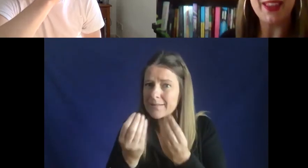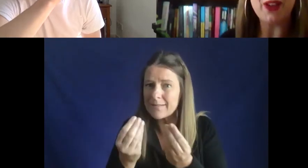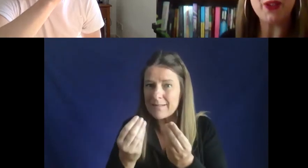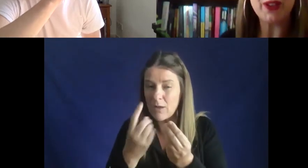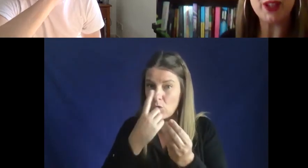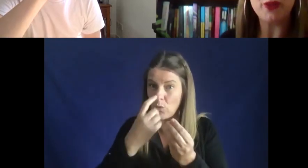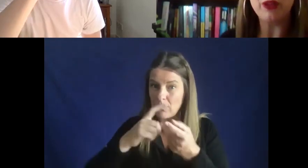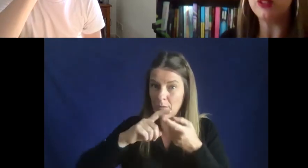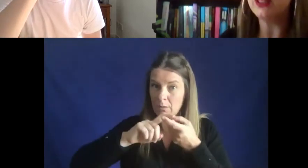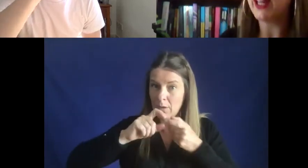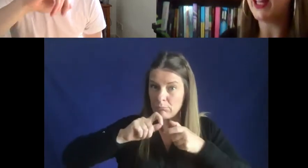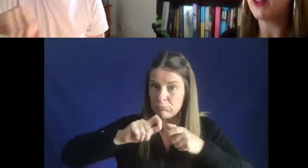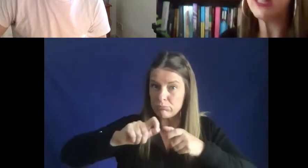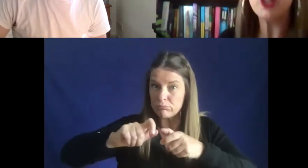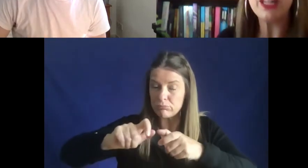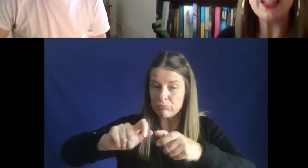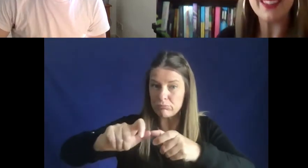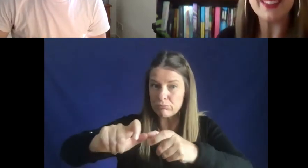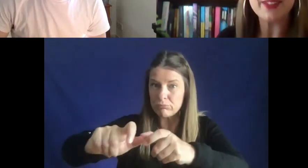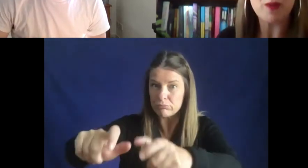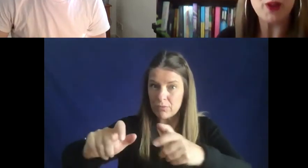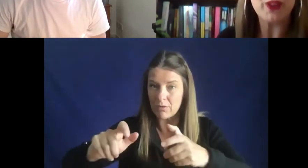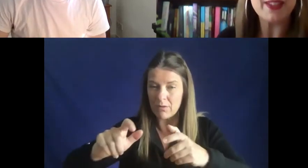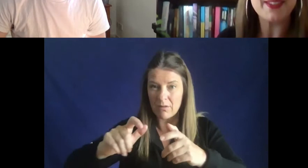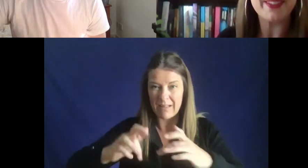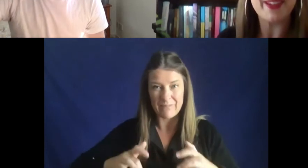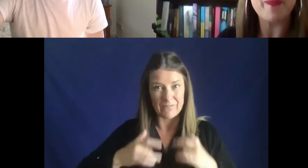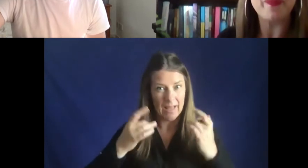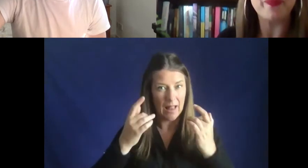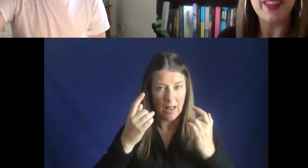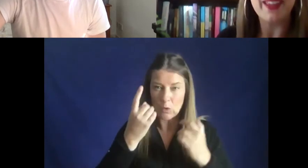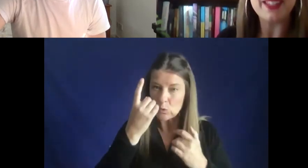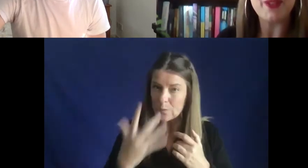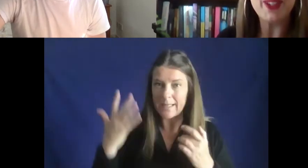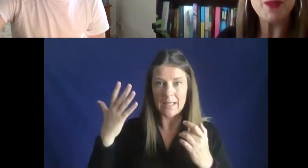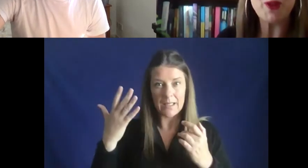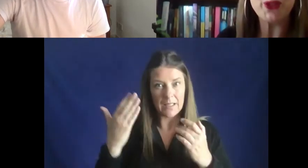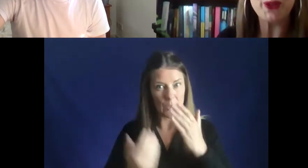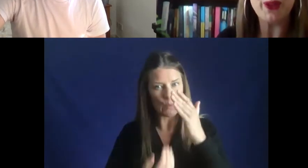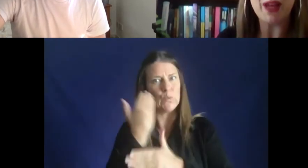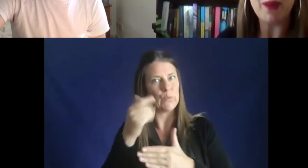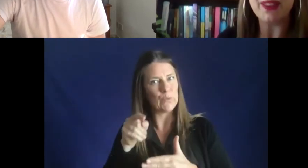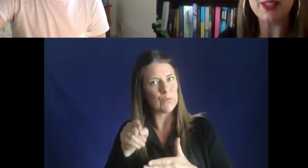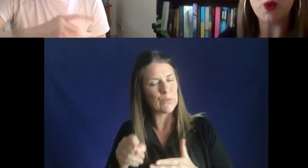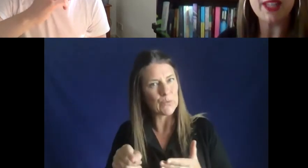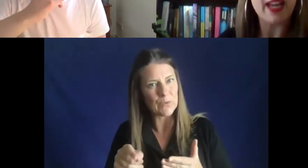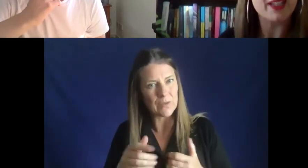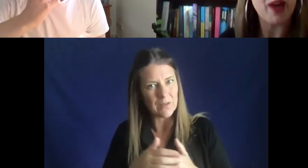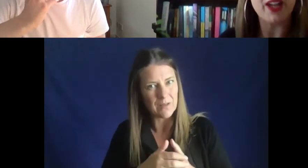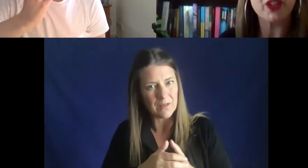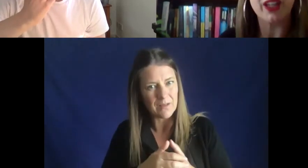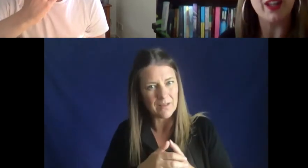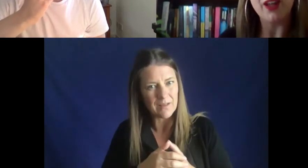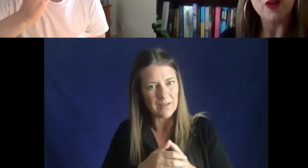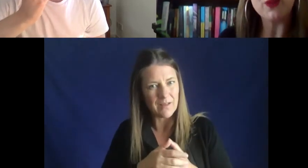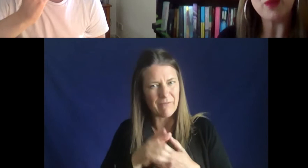So that felt like a really unique thing that's come out of this delivery of the module and this context,